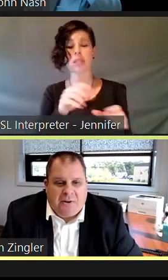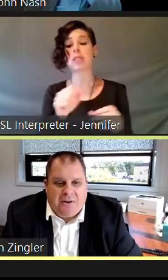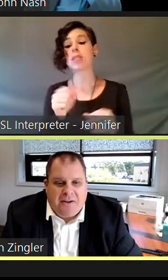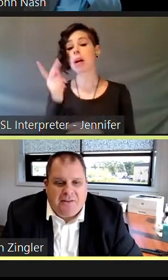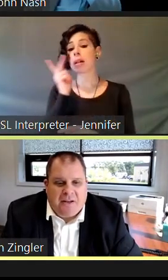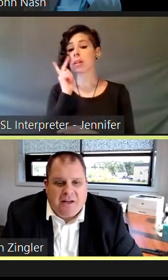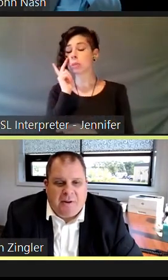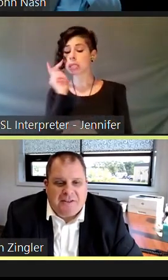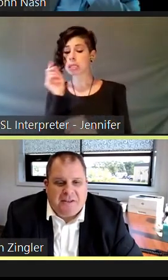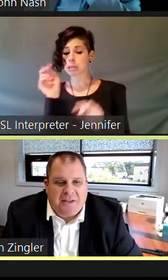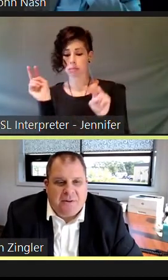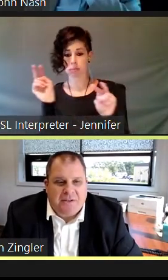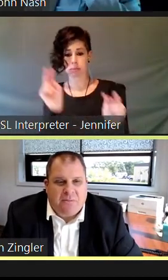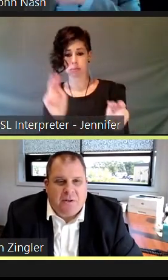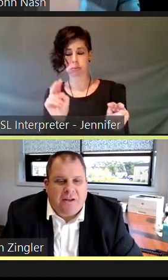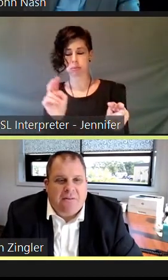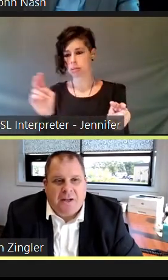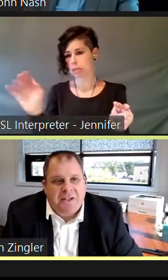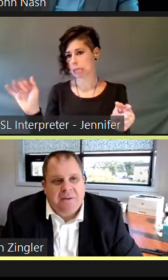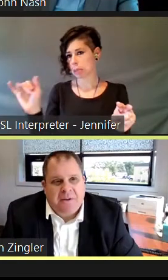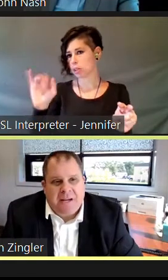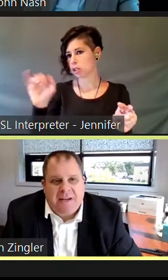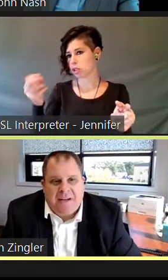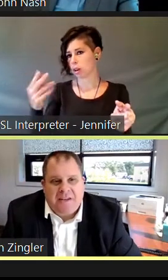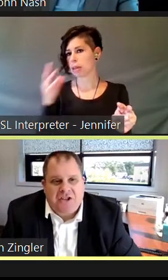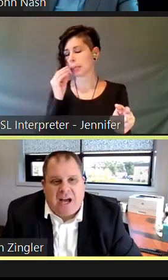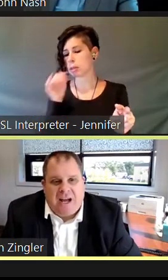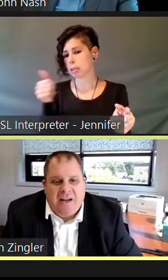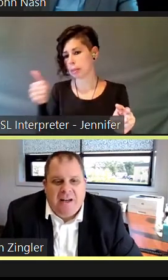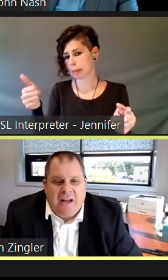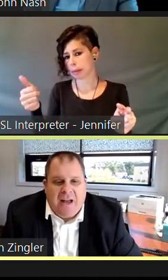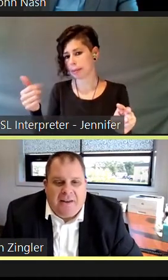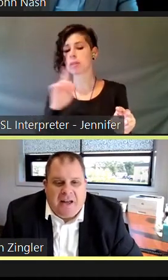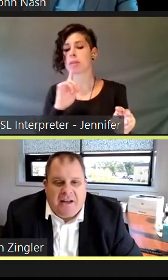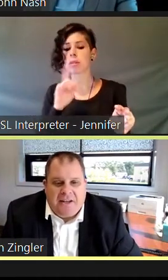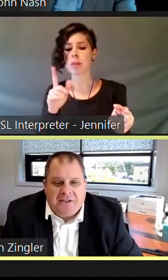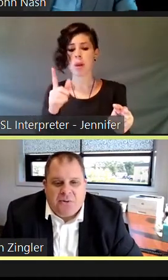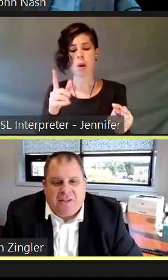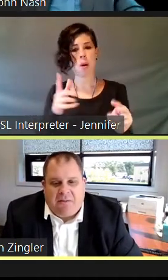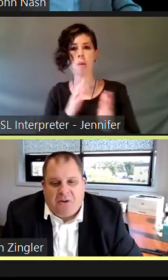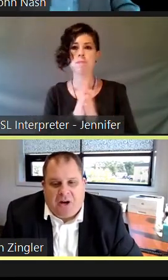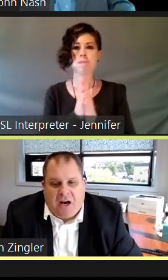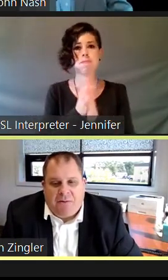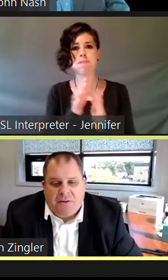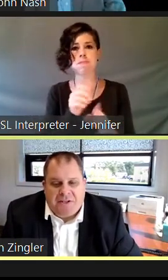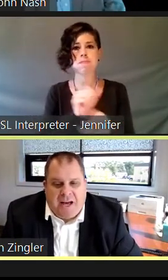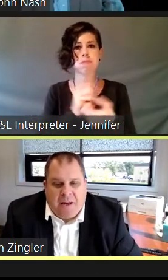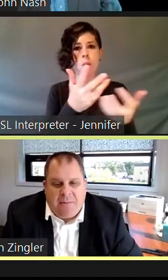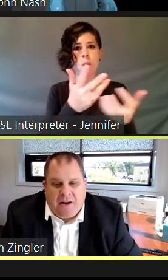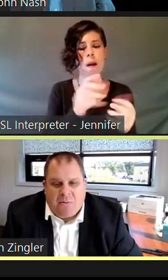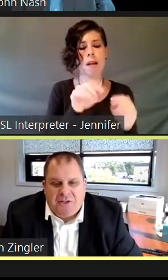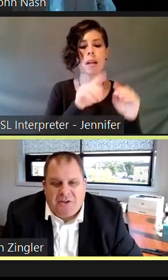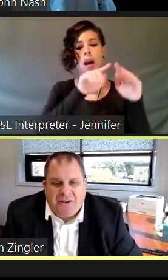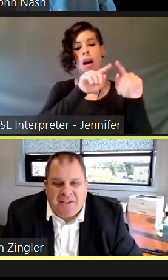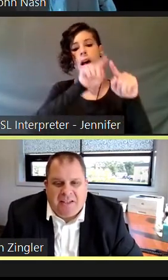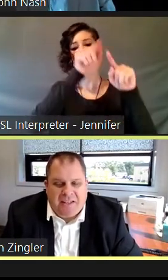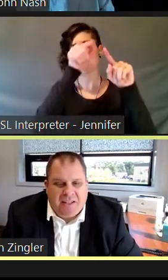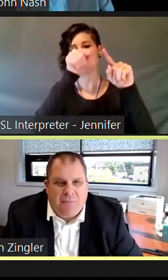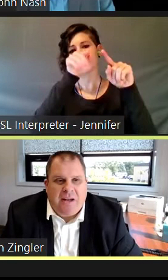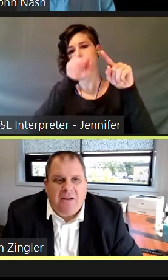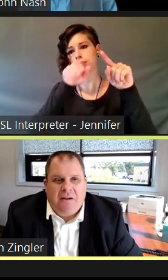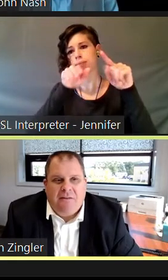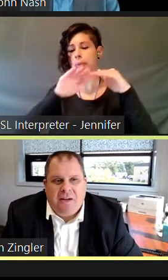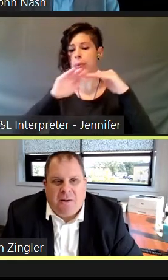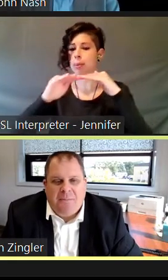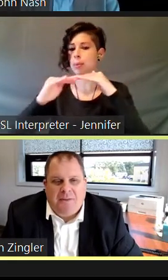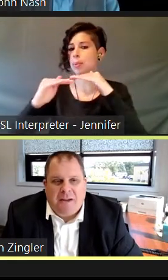had experienced. Basically, there was a real influx in the beginning to get the shot, and then it sort of leveled off over time. And we're starting to see a little